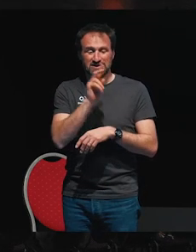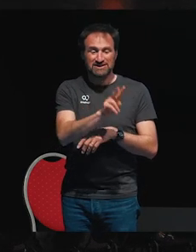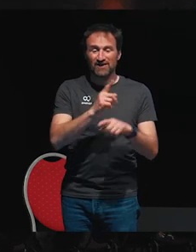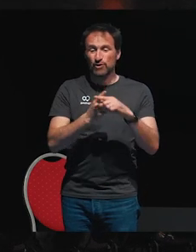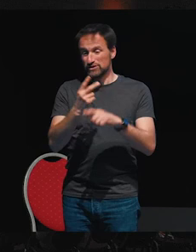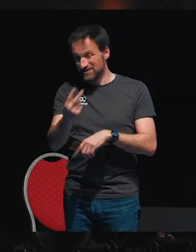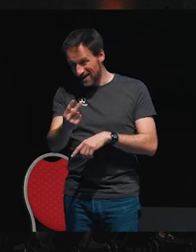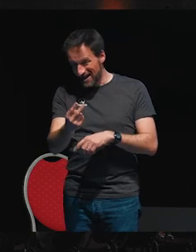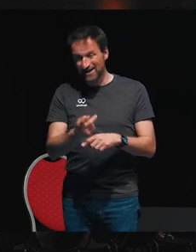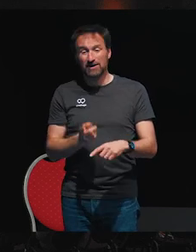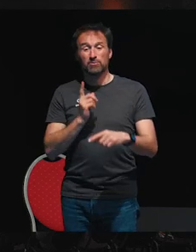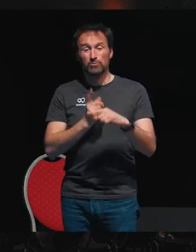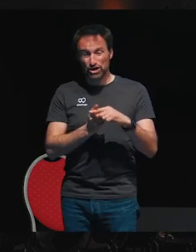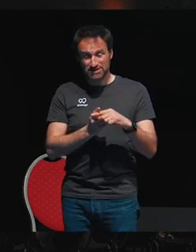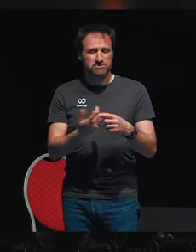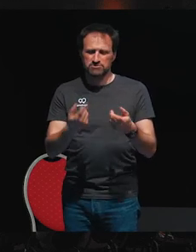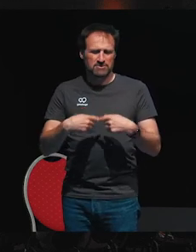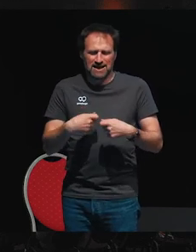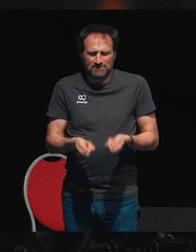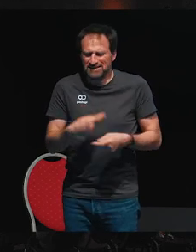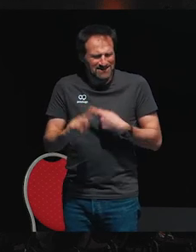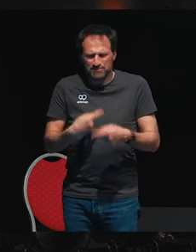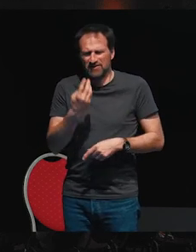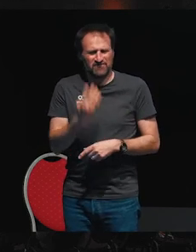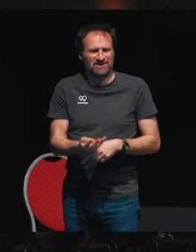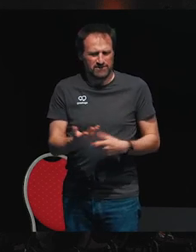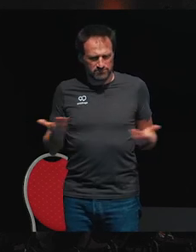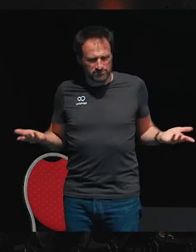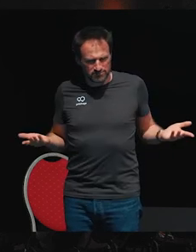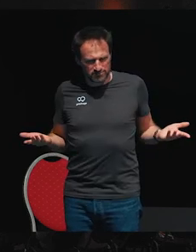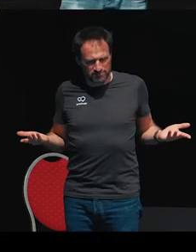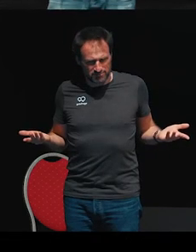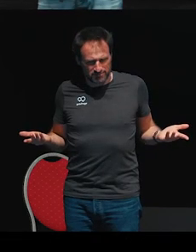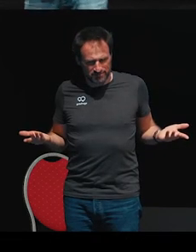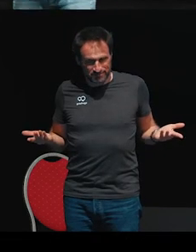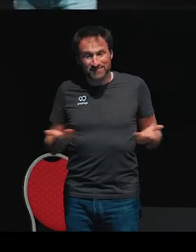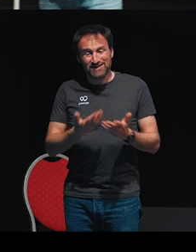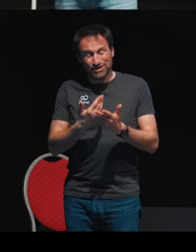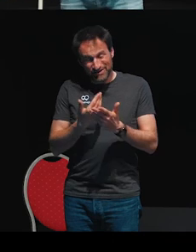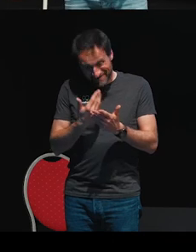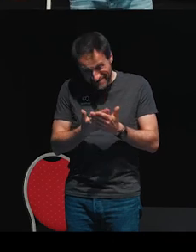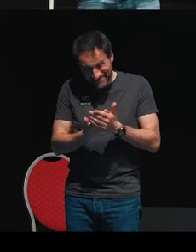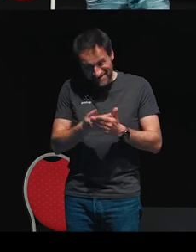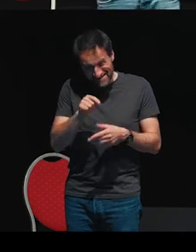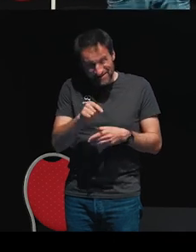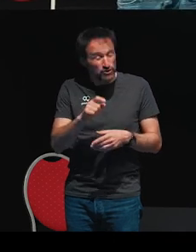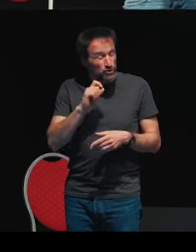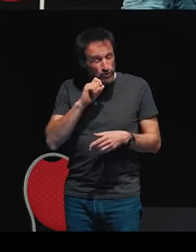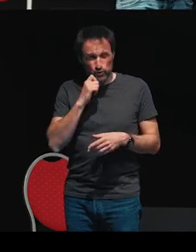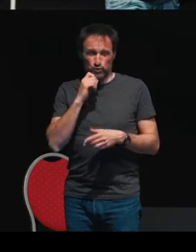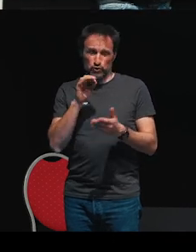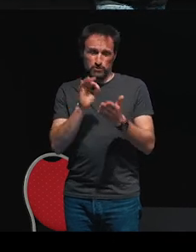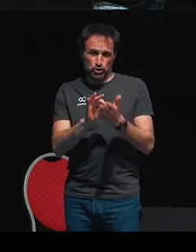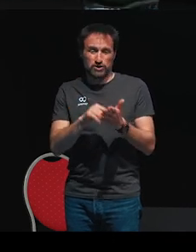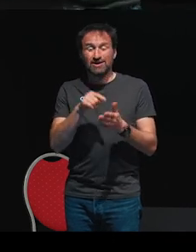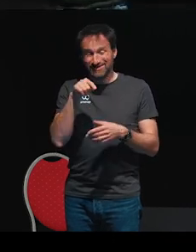you will always receive 4. And because of this, this is also a very, very cool point where you can